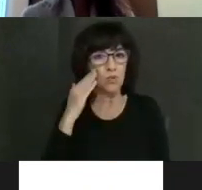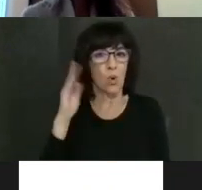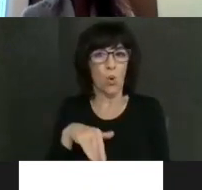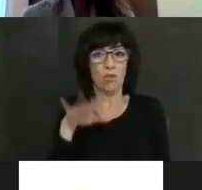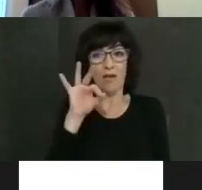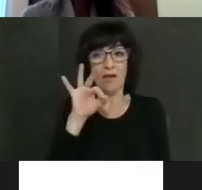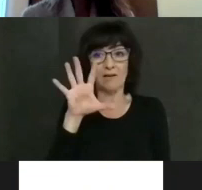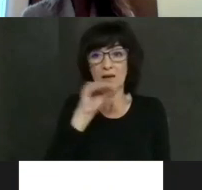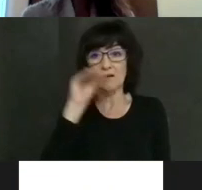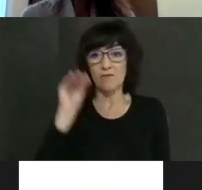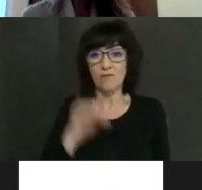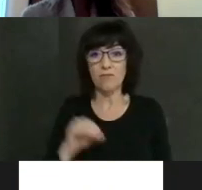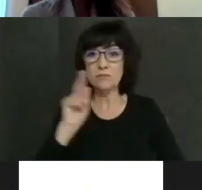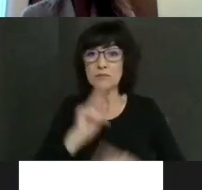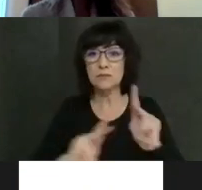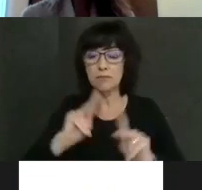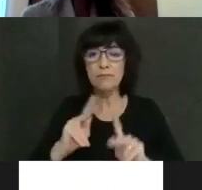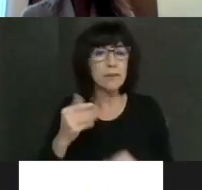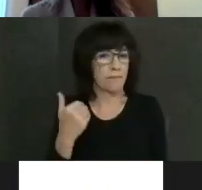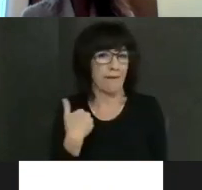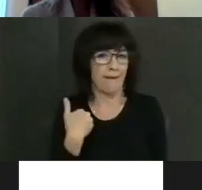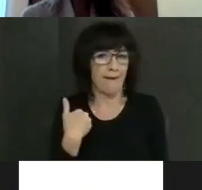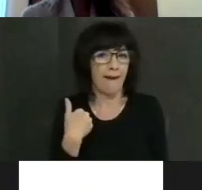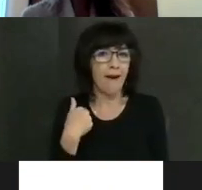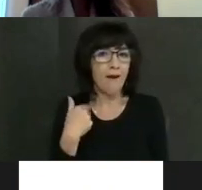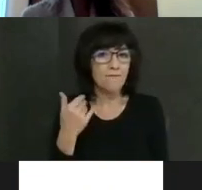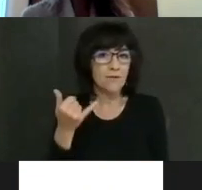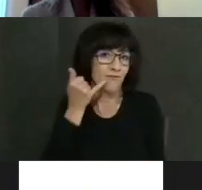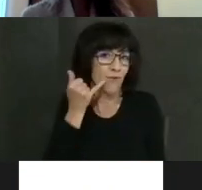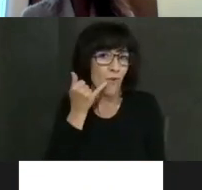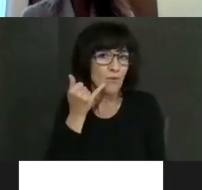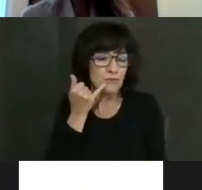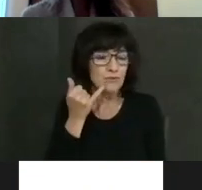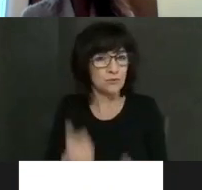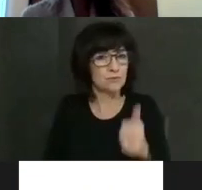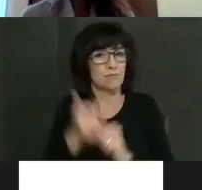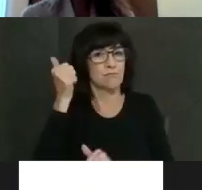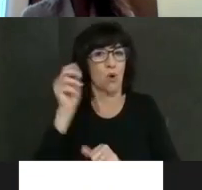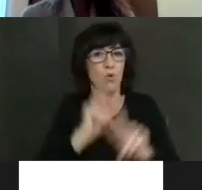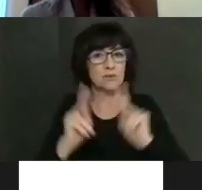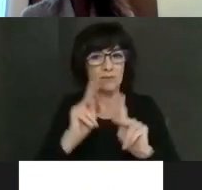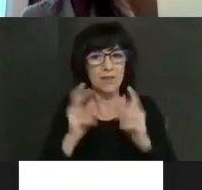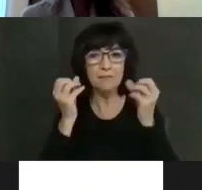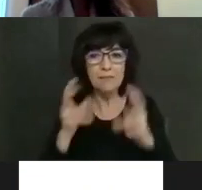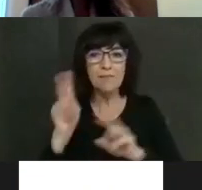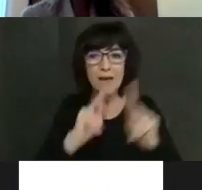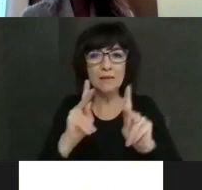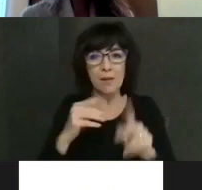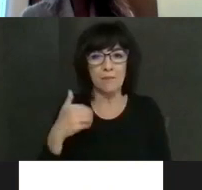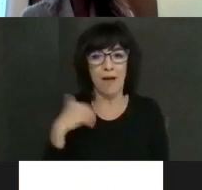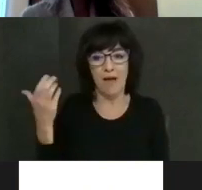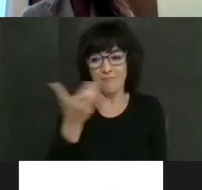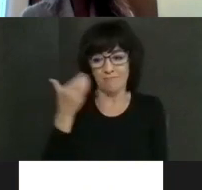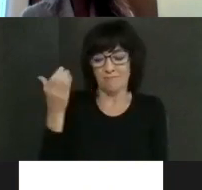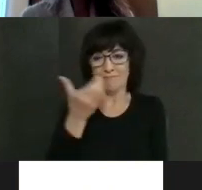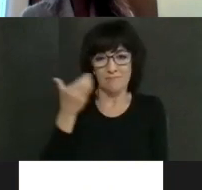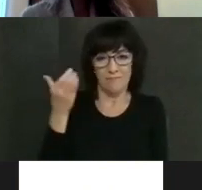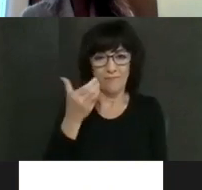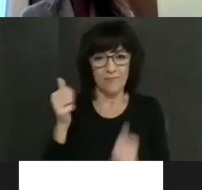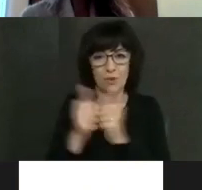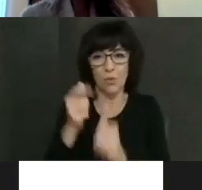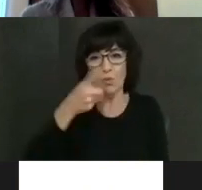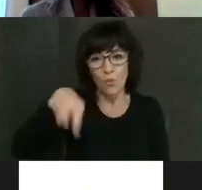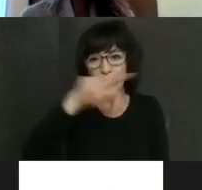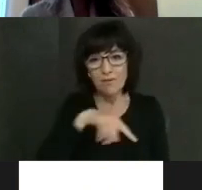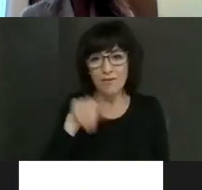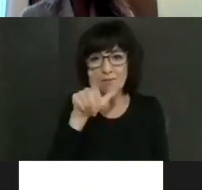more people have cell phones. So, and everybody carries them with them. practically 24 hours a day. So